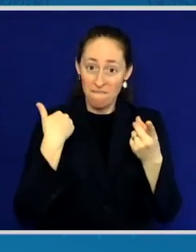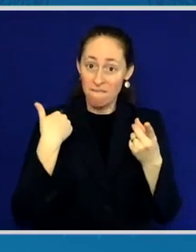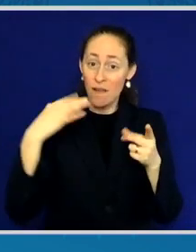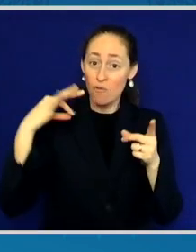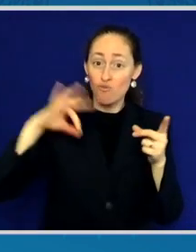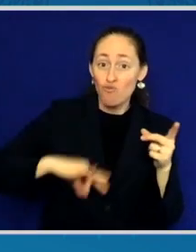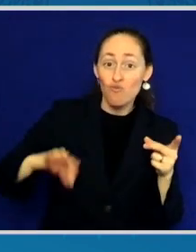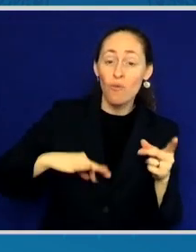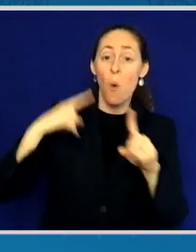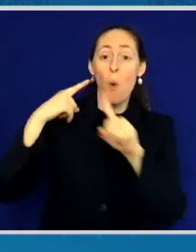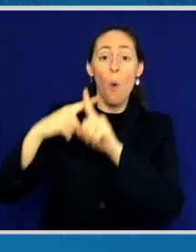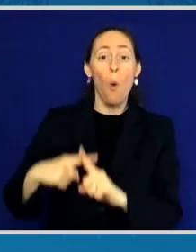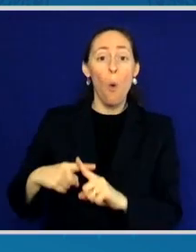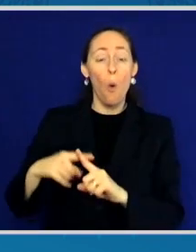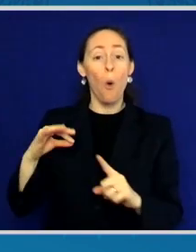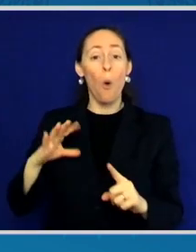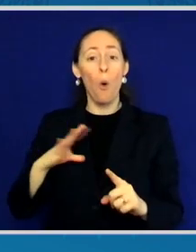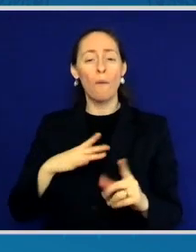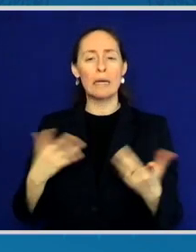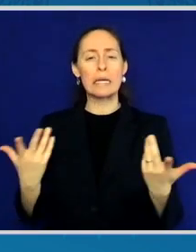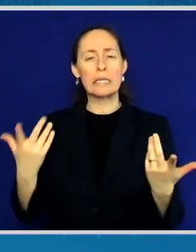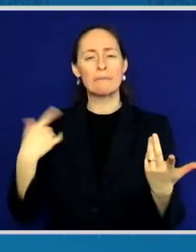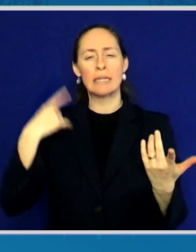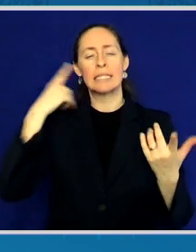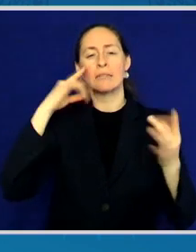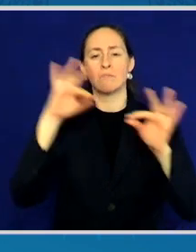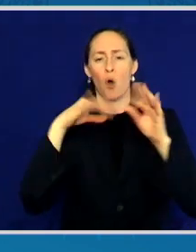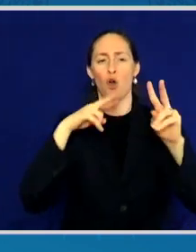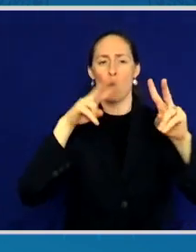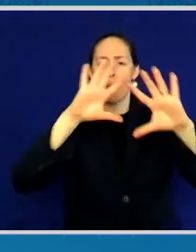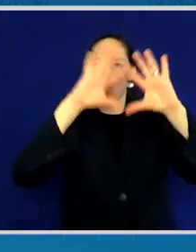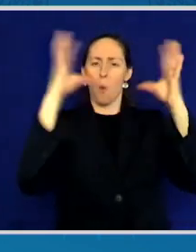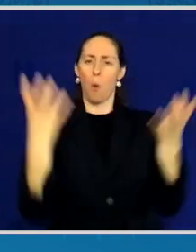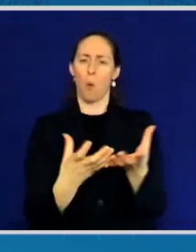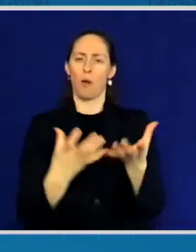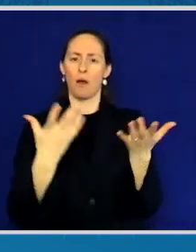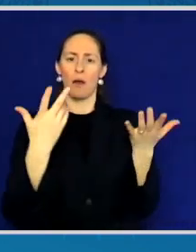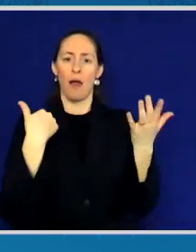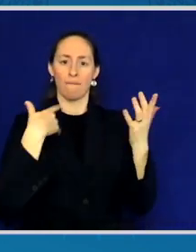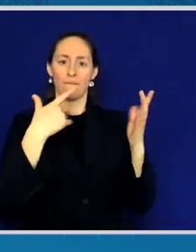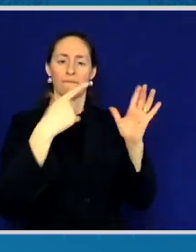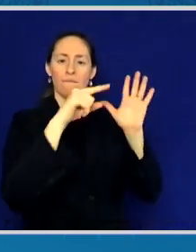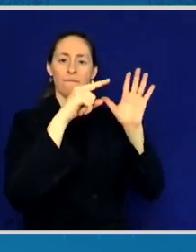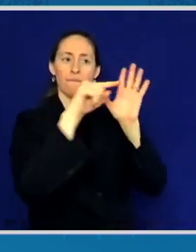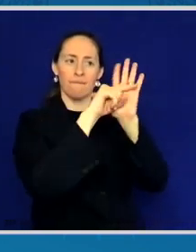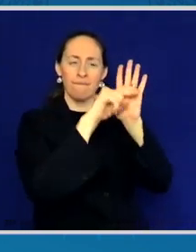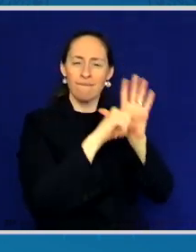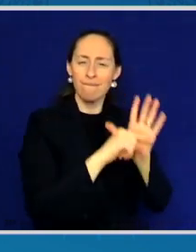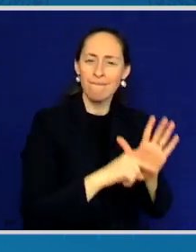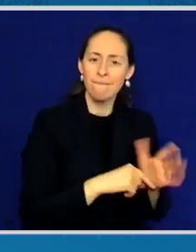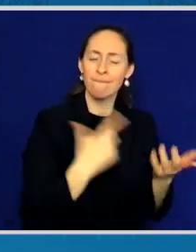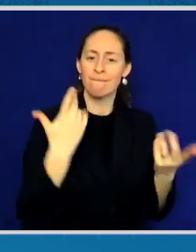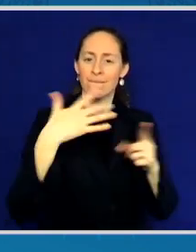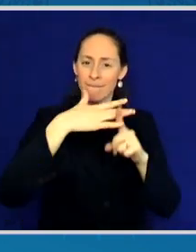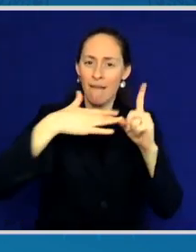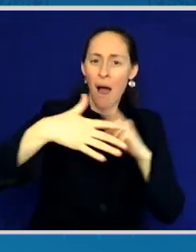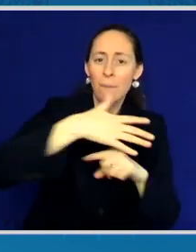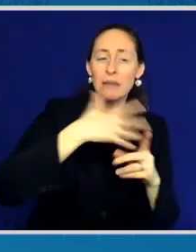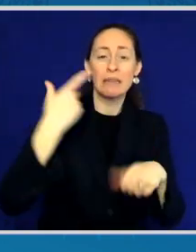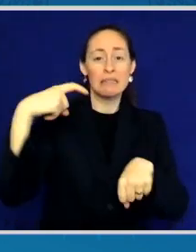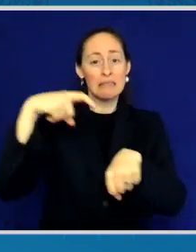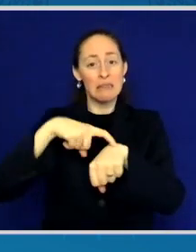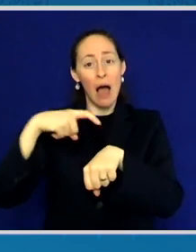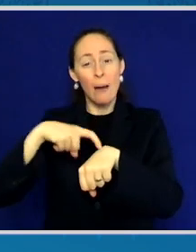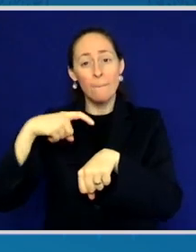But something that is holistic around the cost of the environment, the time, the opportunity cost back to those lower